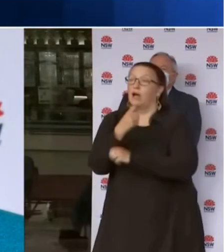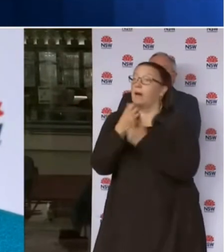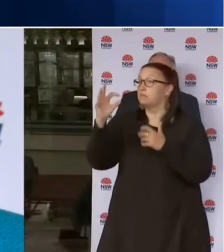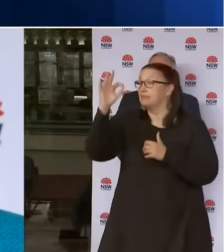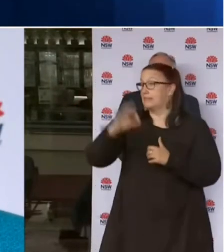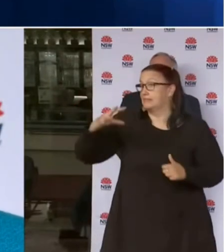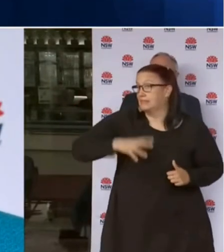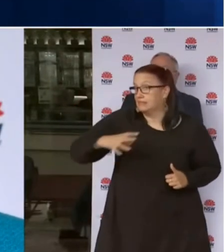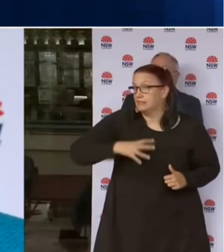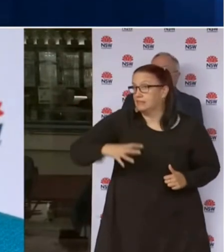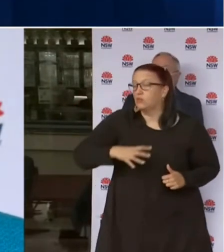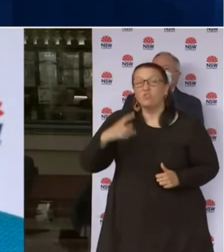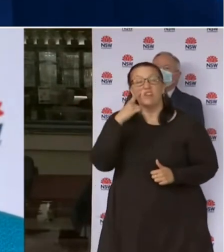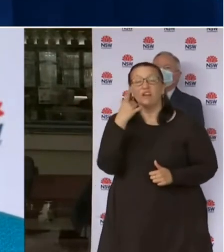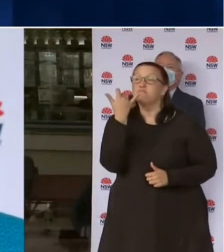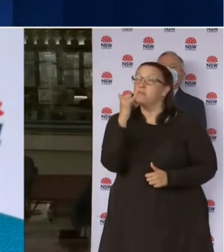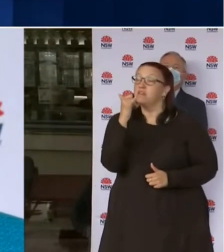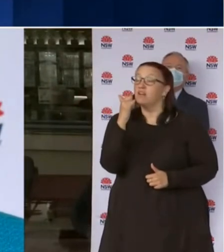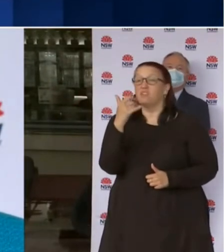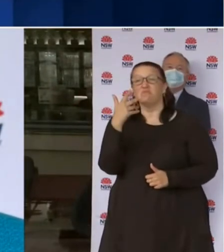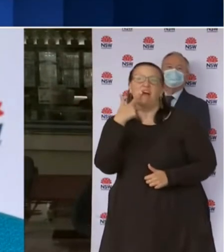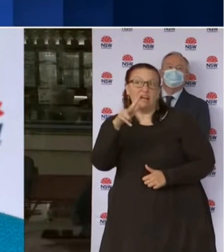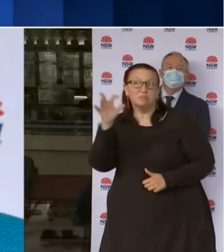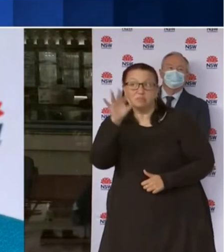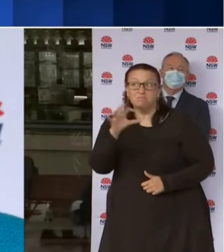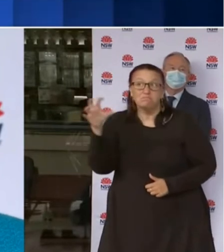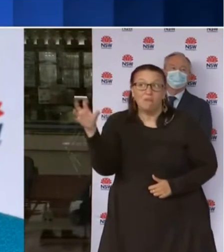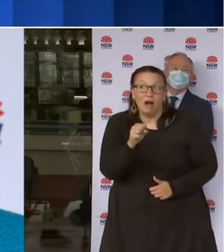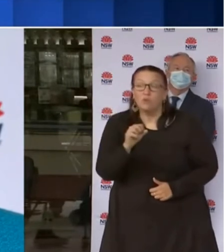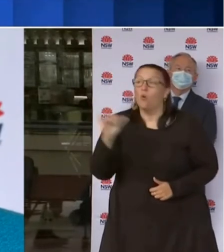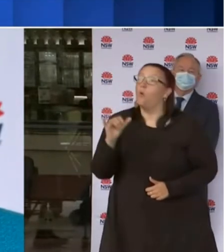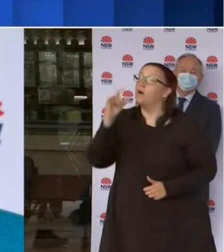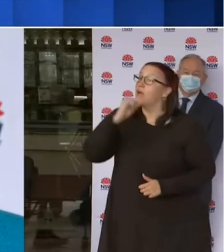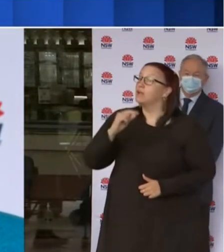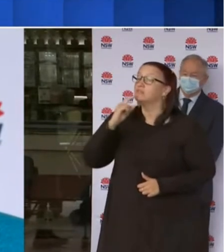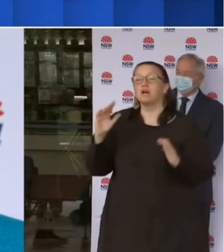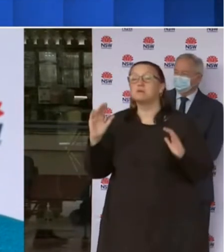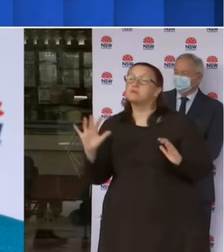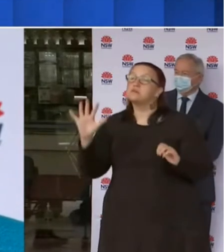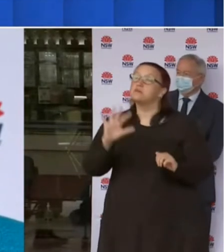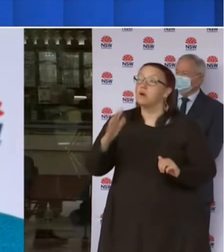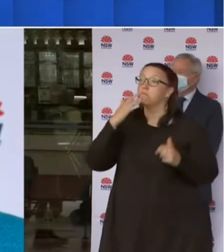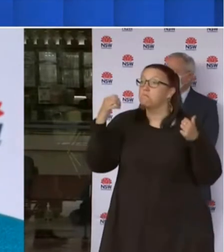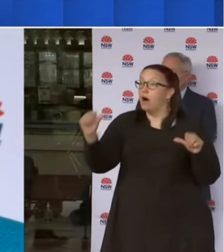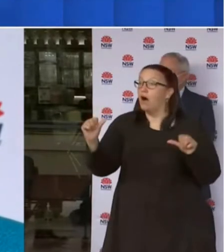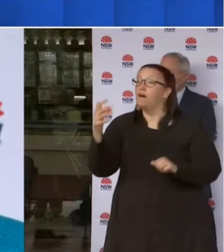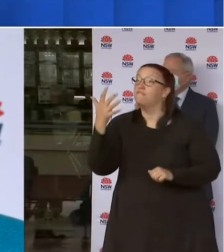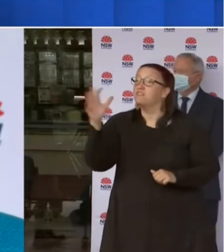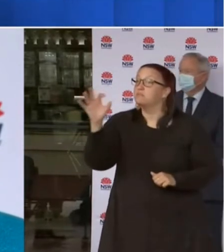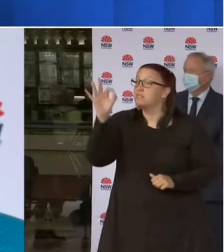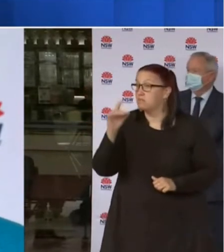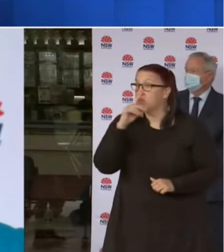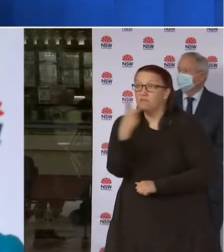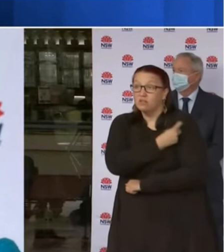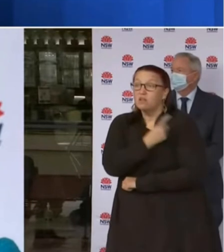Well, we look at every situation based on the advice we have but the expert advice and Dr Chan has provided this advice to us in New